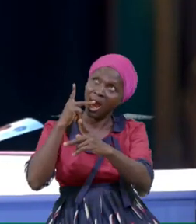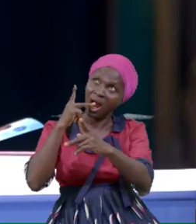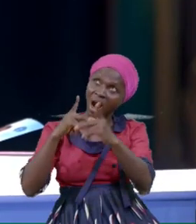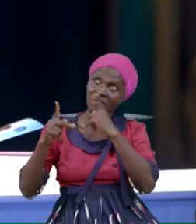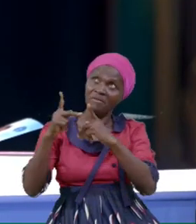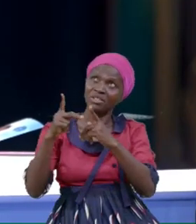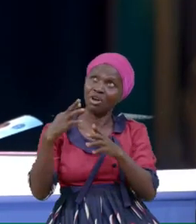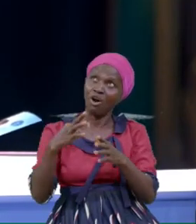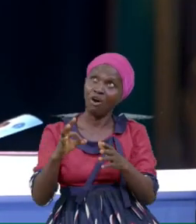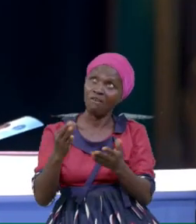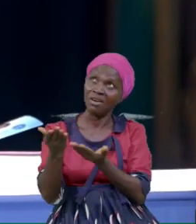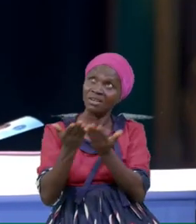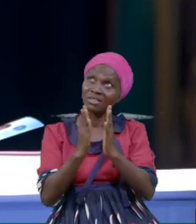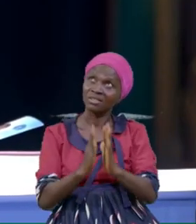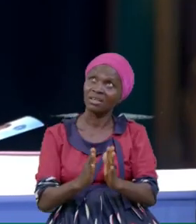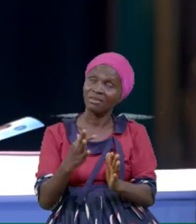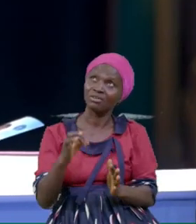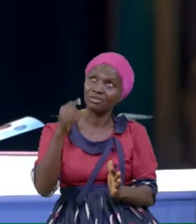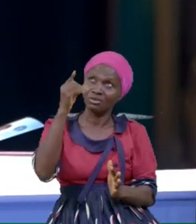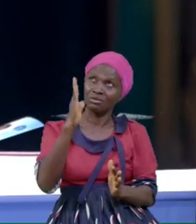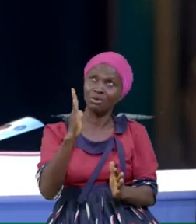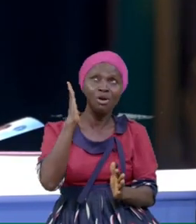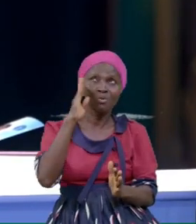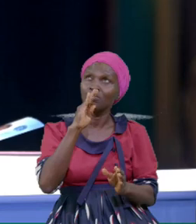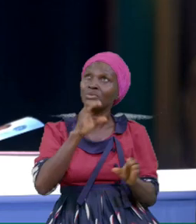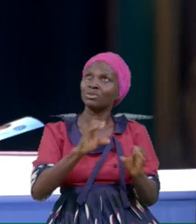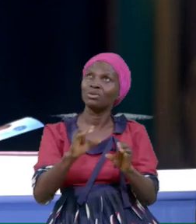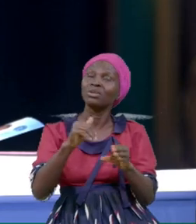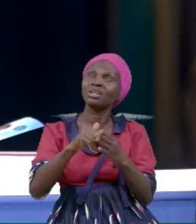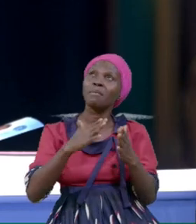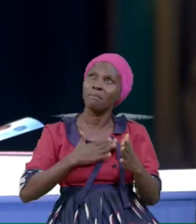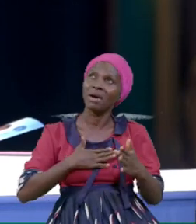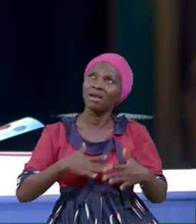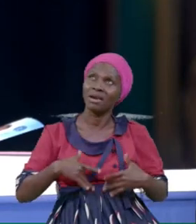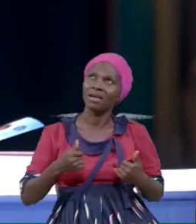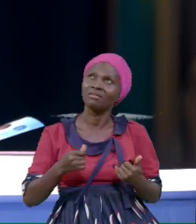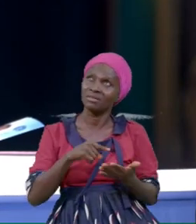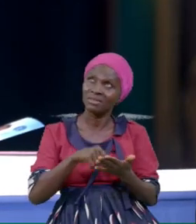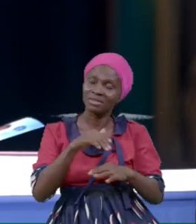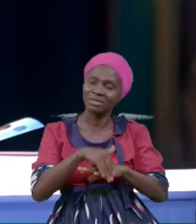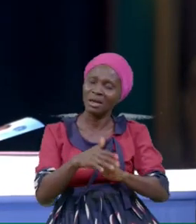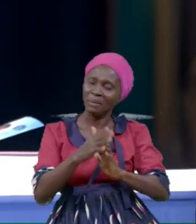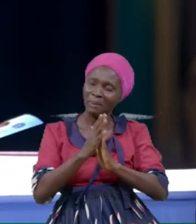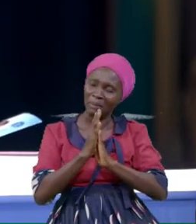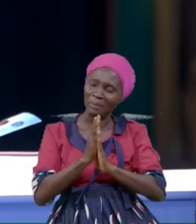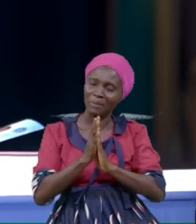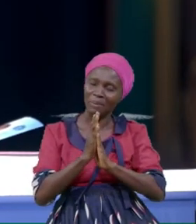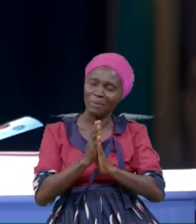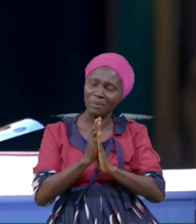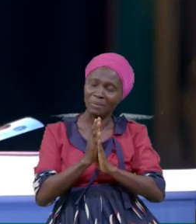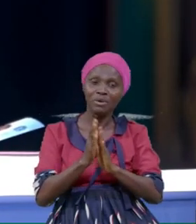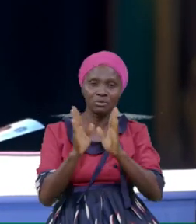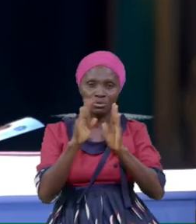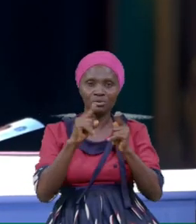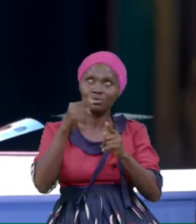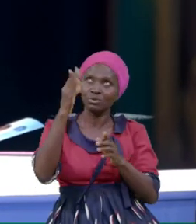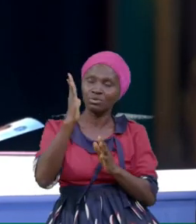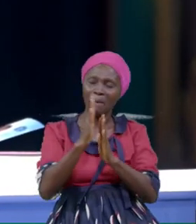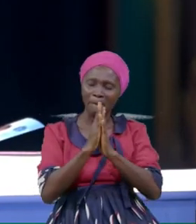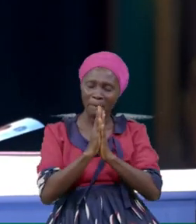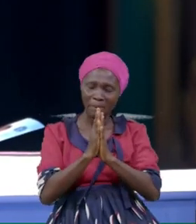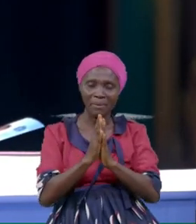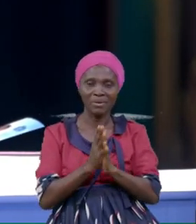of the Lord will be fulfilled on me. Talk to the Lord. Our